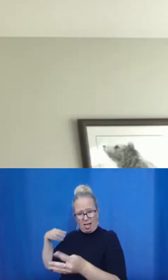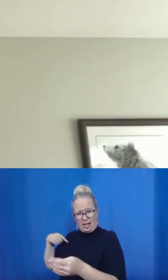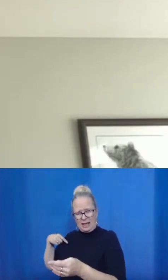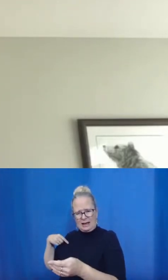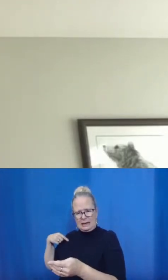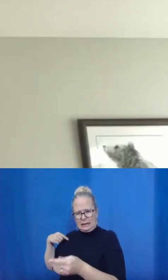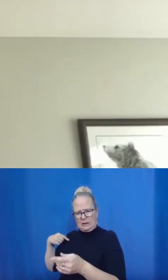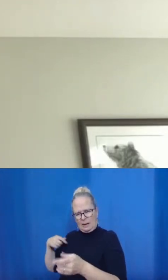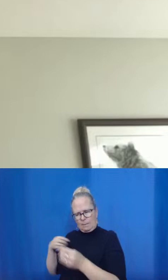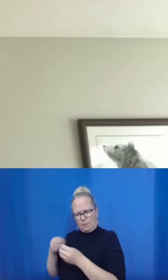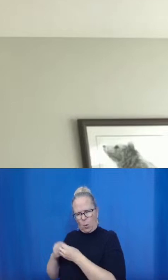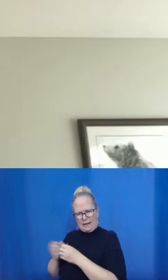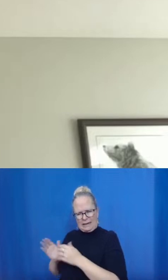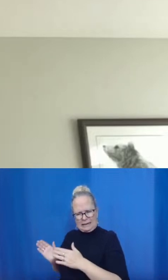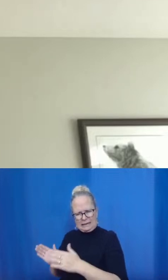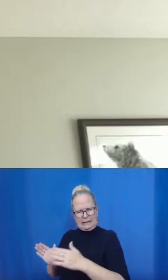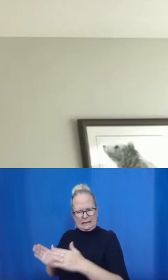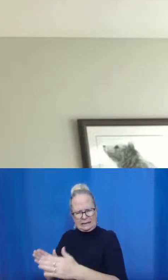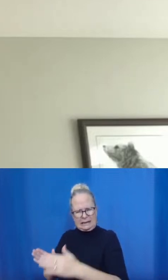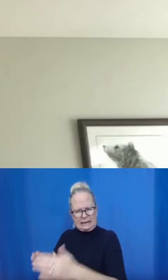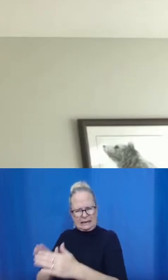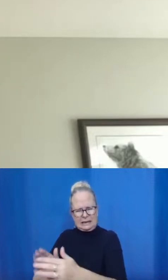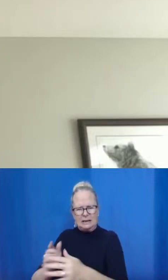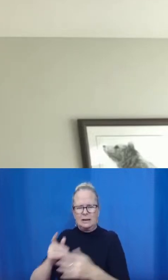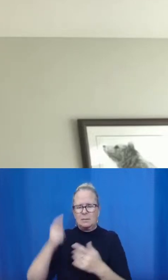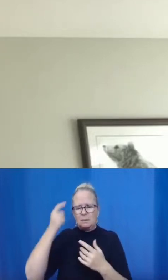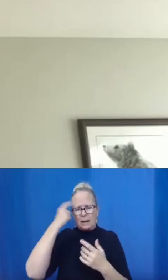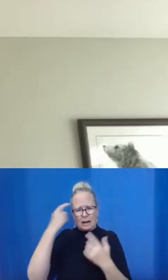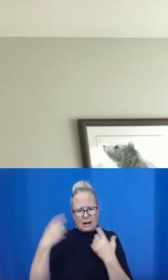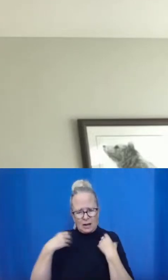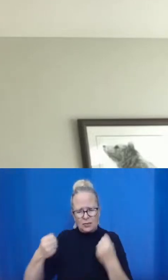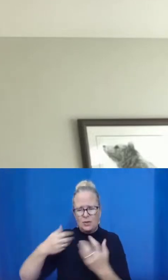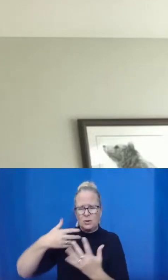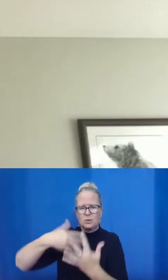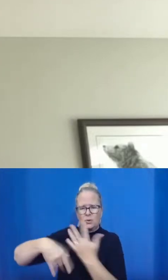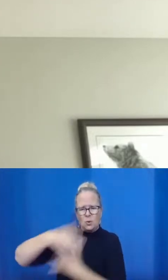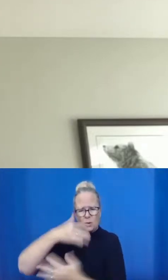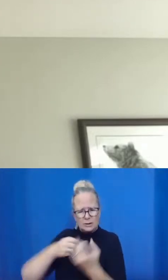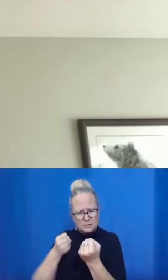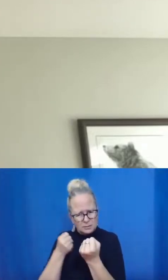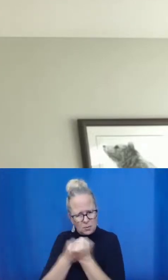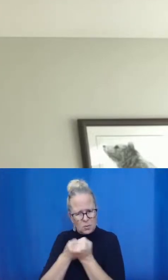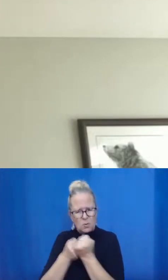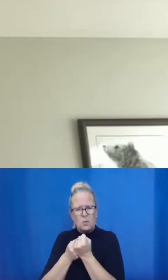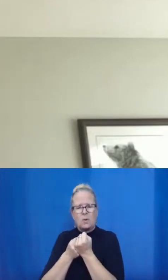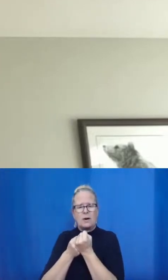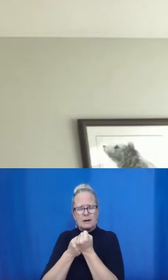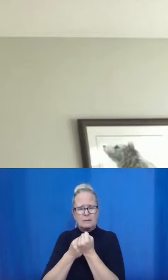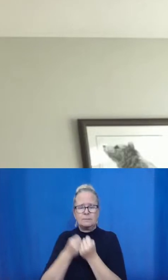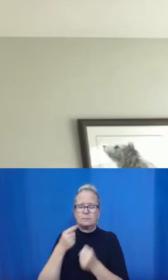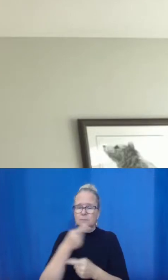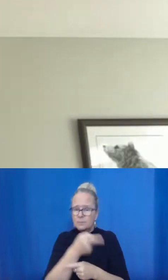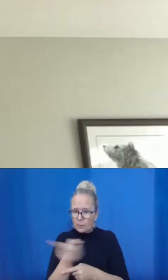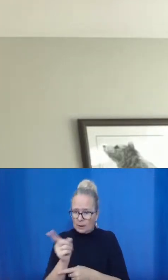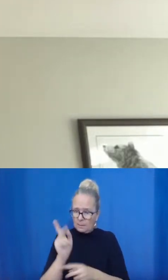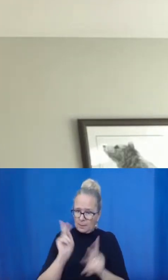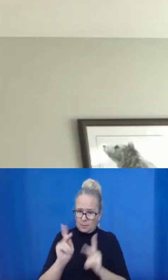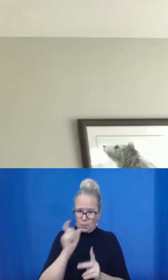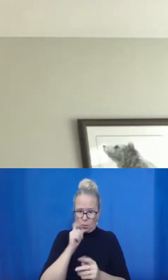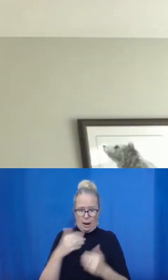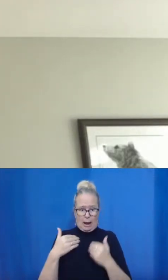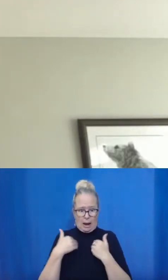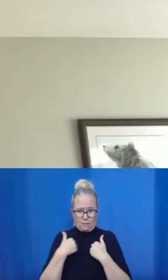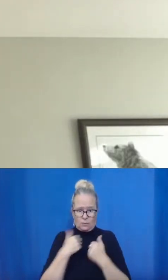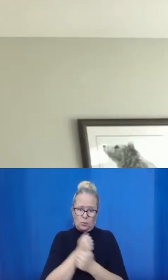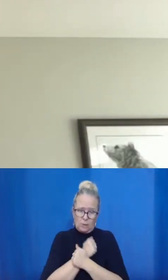to ensuring that the needs of people with cancer are met, COVID-19 or not. And as I said, we've got our annual oncology nursing